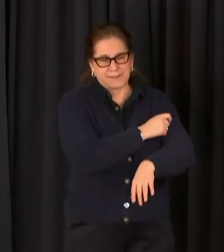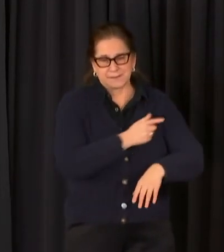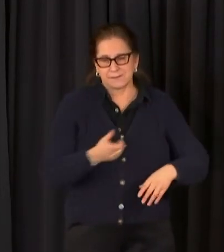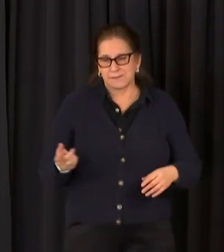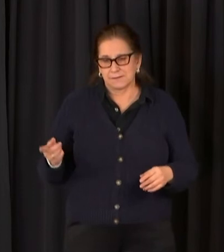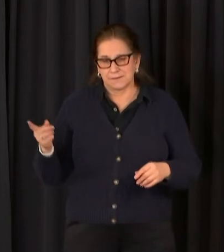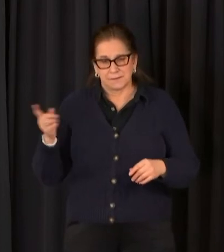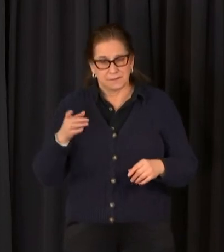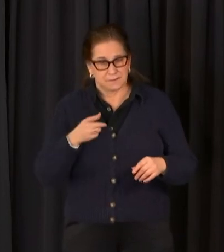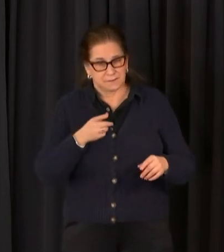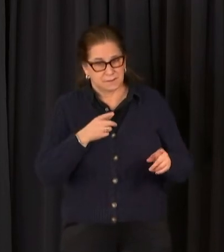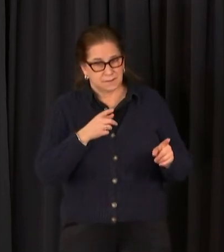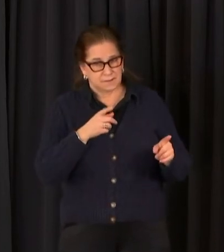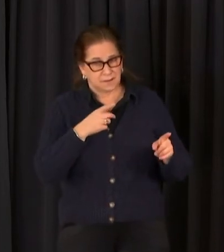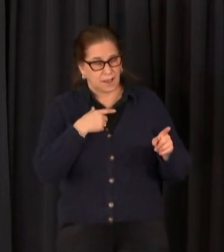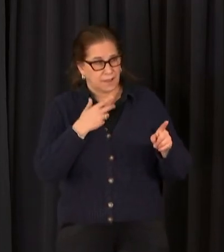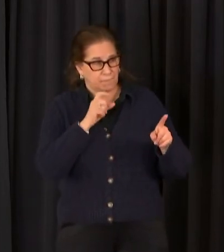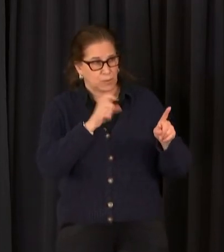then for Dr. Nesbitt,